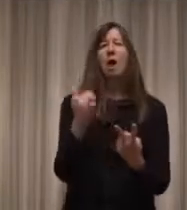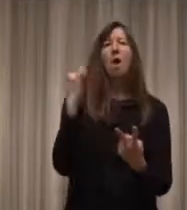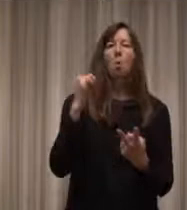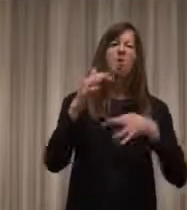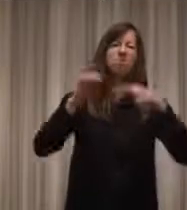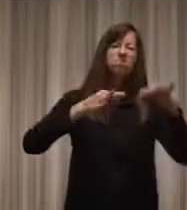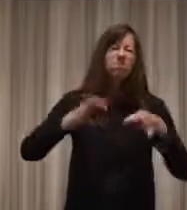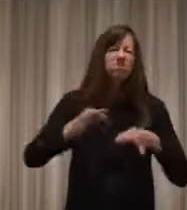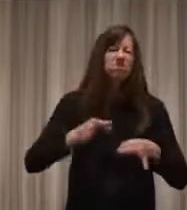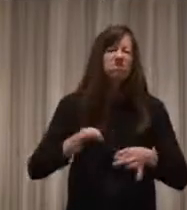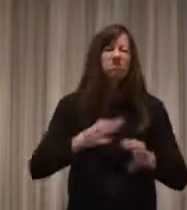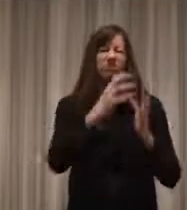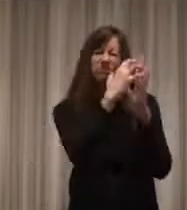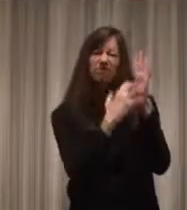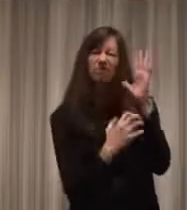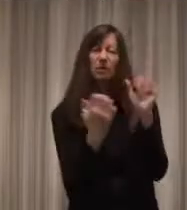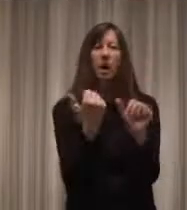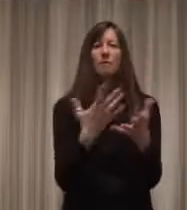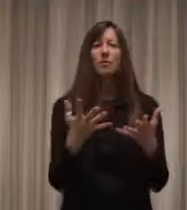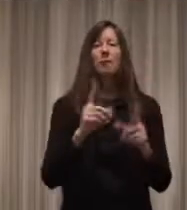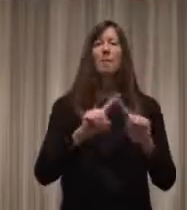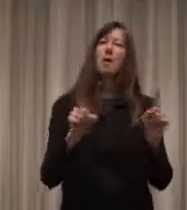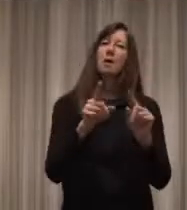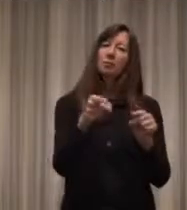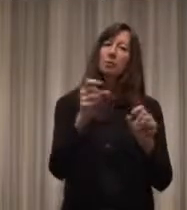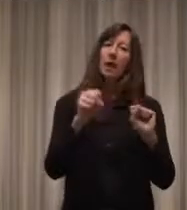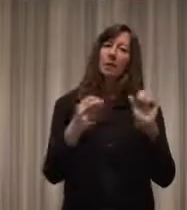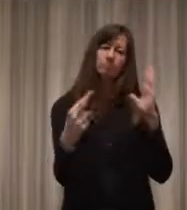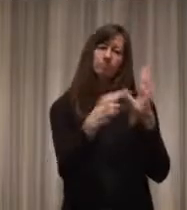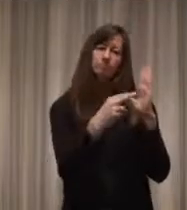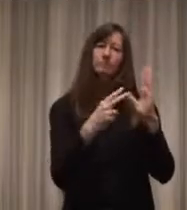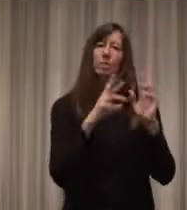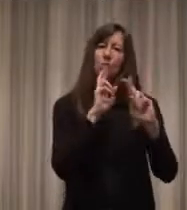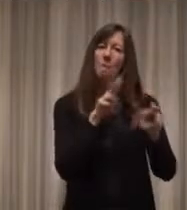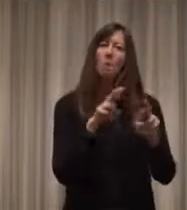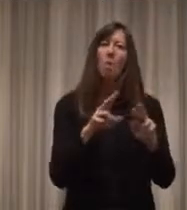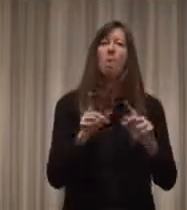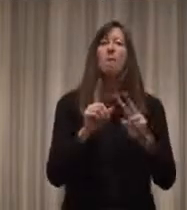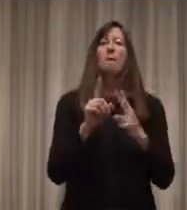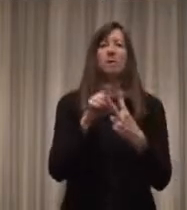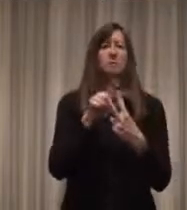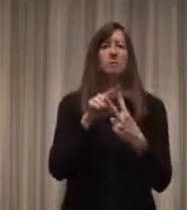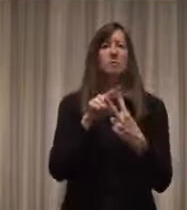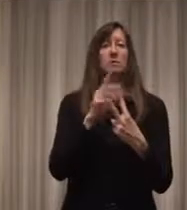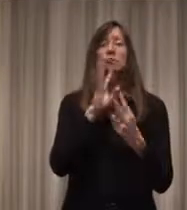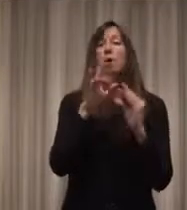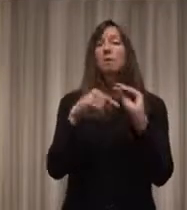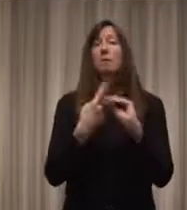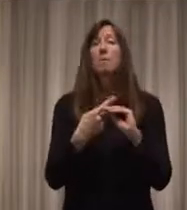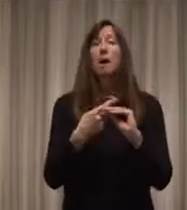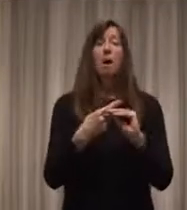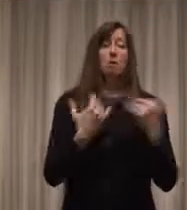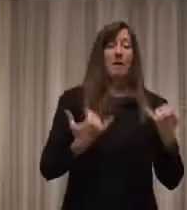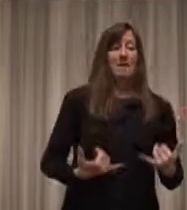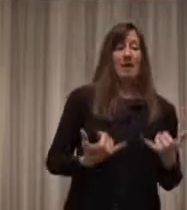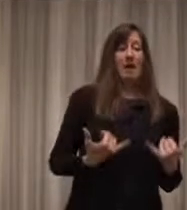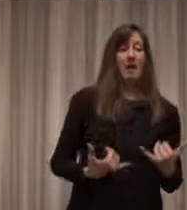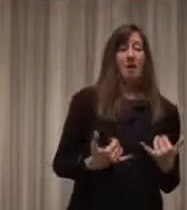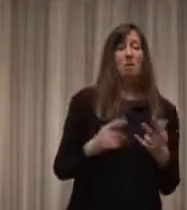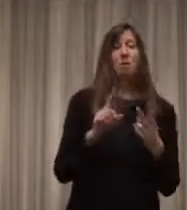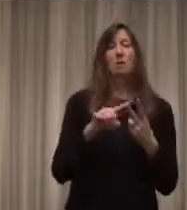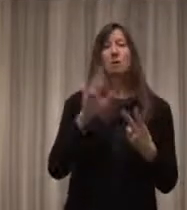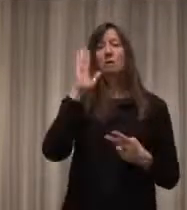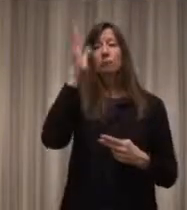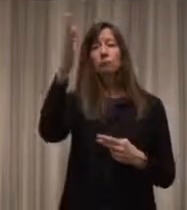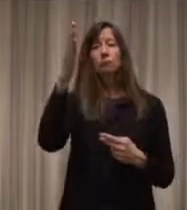But at the high level, the group includes recommendations in the immediate term, the medium term, and the long term over a 5-year plan to